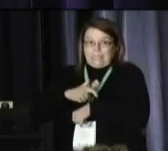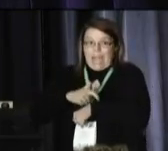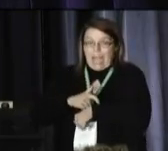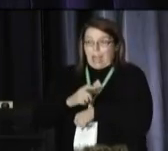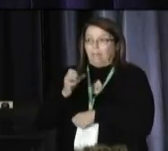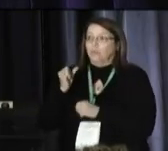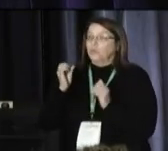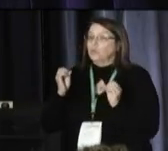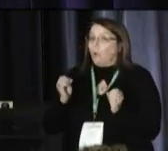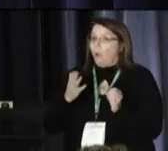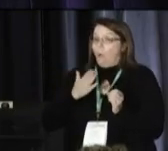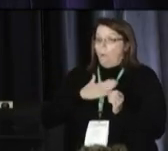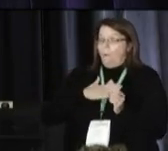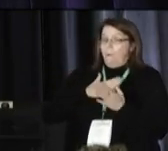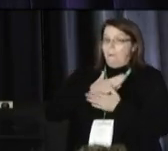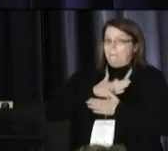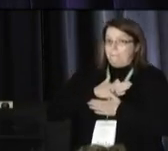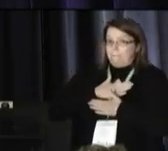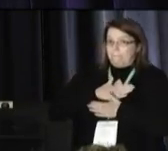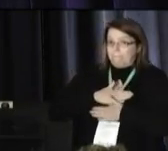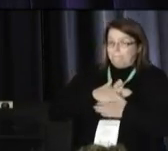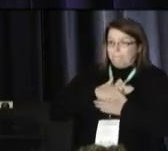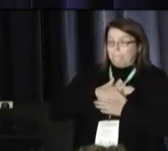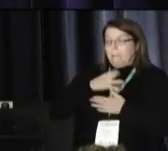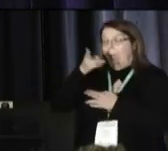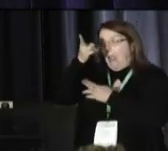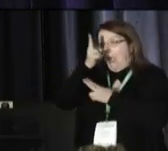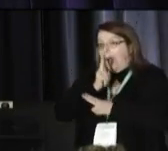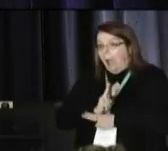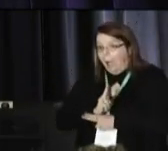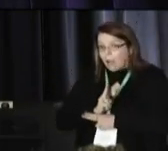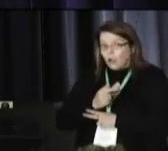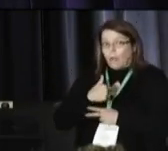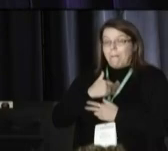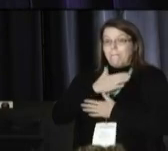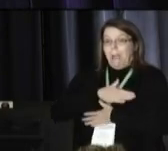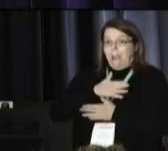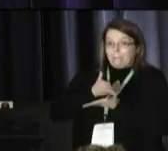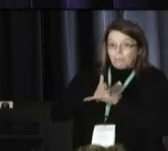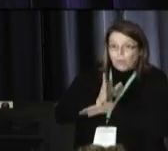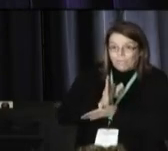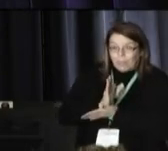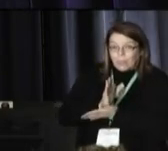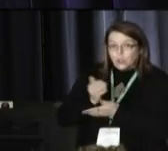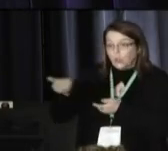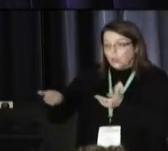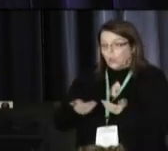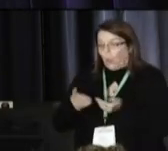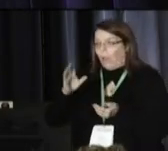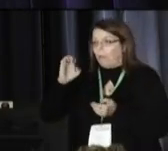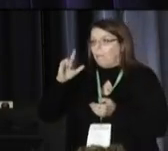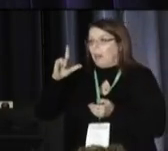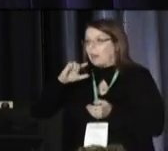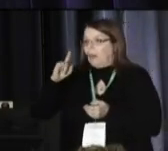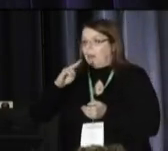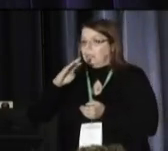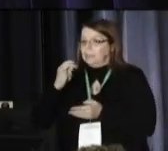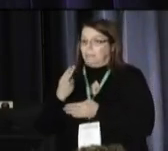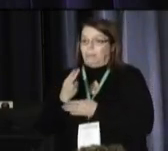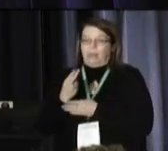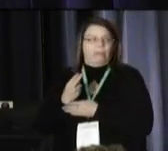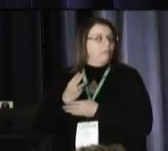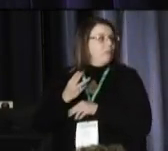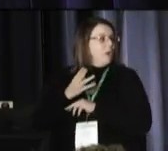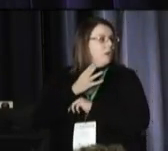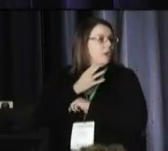so it is my profound honor and privilege to welcome Elizabeth, Dawn, and Deesha.